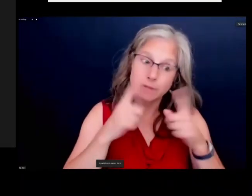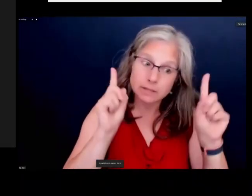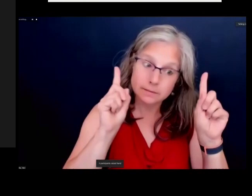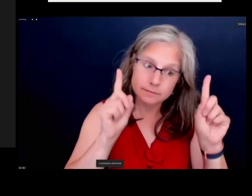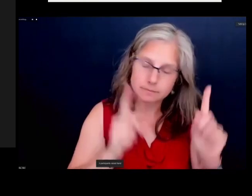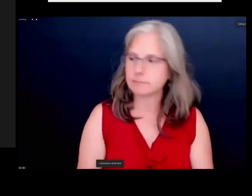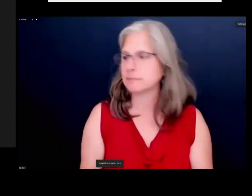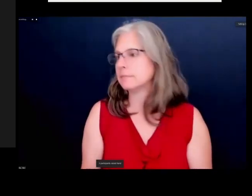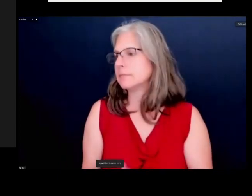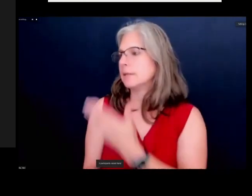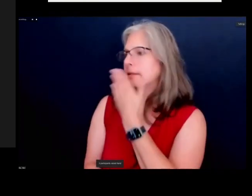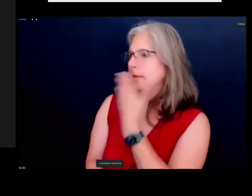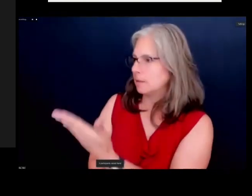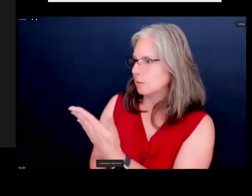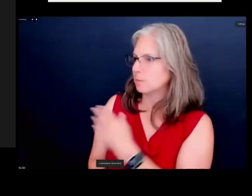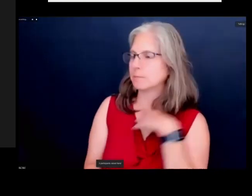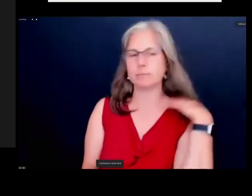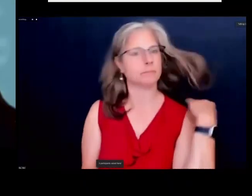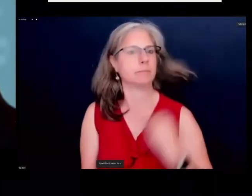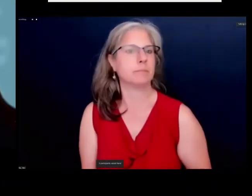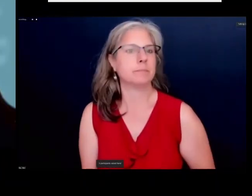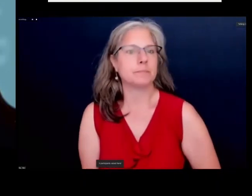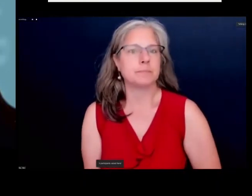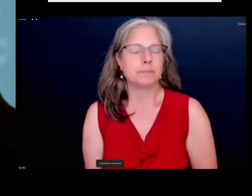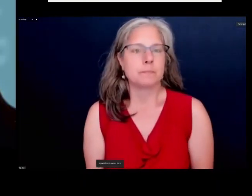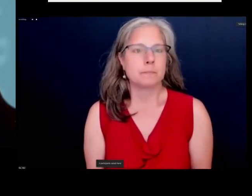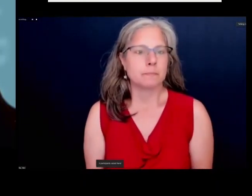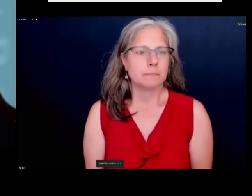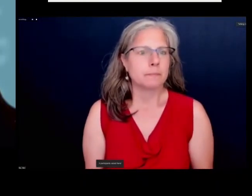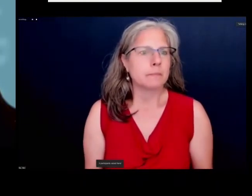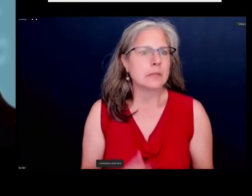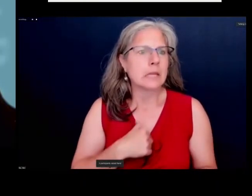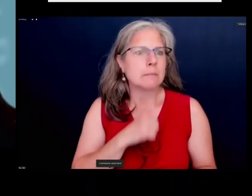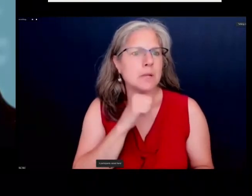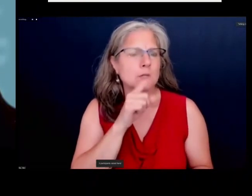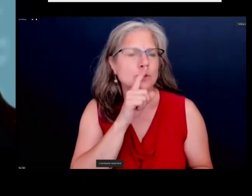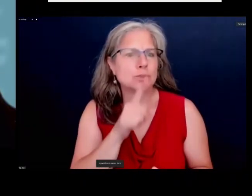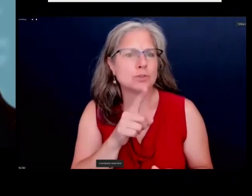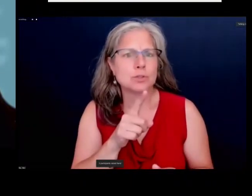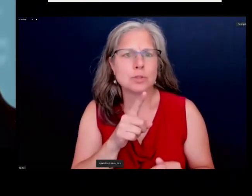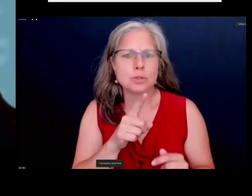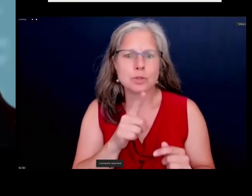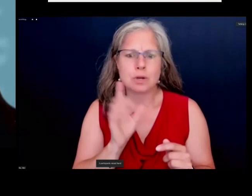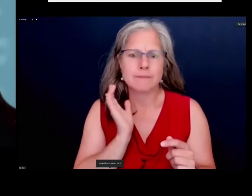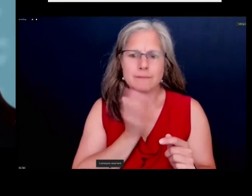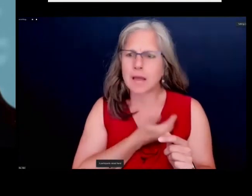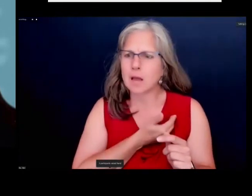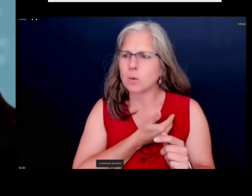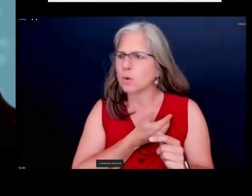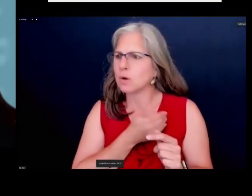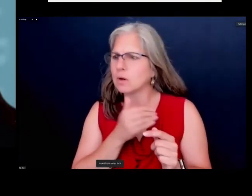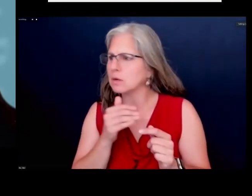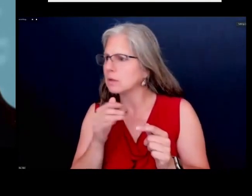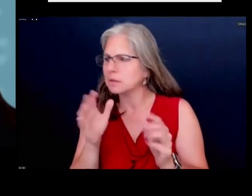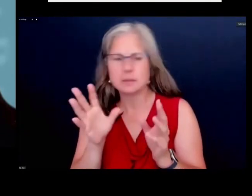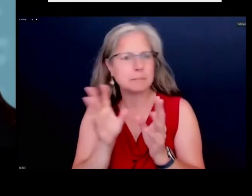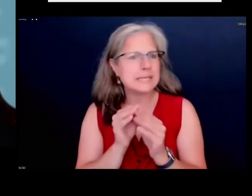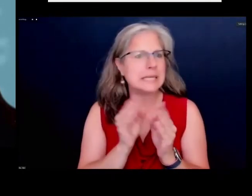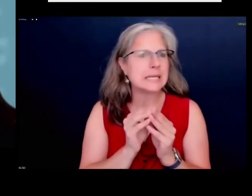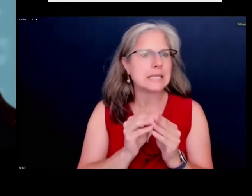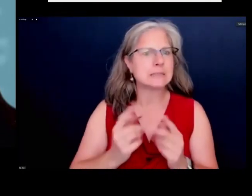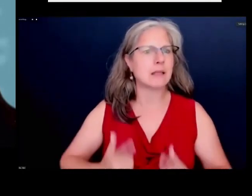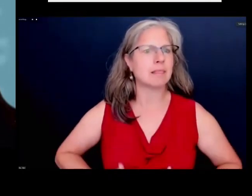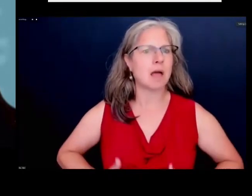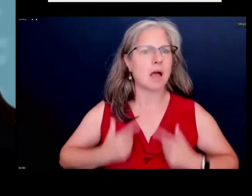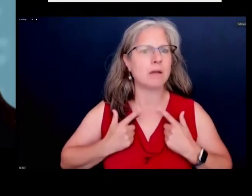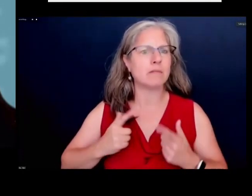Okay, thanks so much. Thank you, Laura. I'm not quite sure if broadcast media is live right now, but I'm going to go